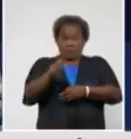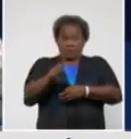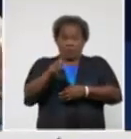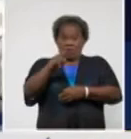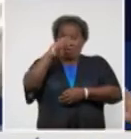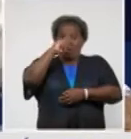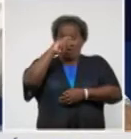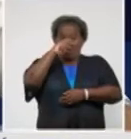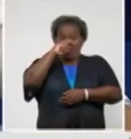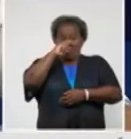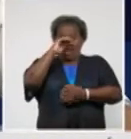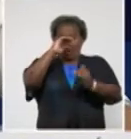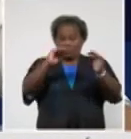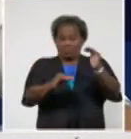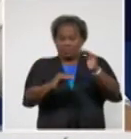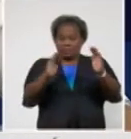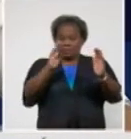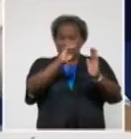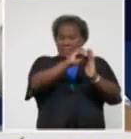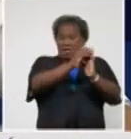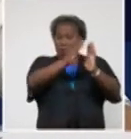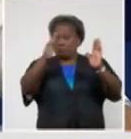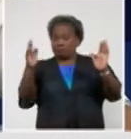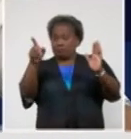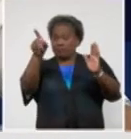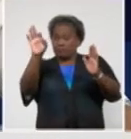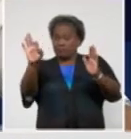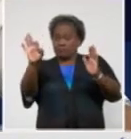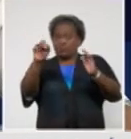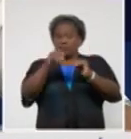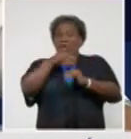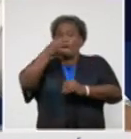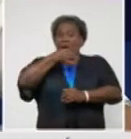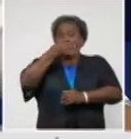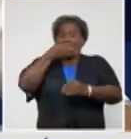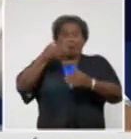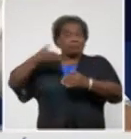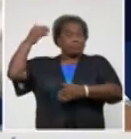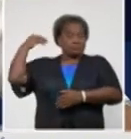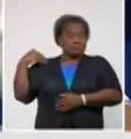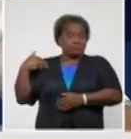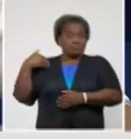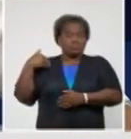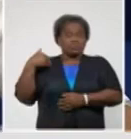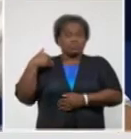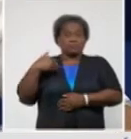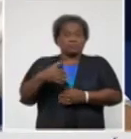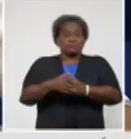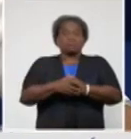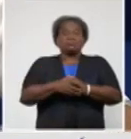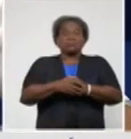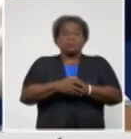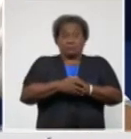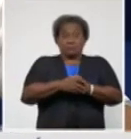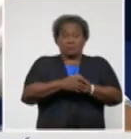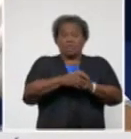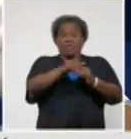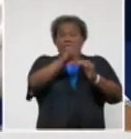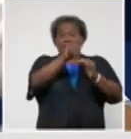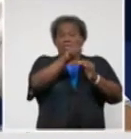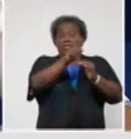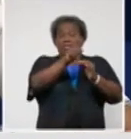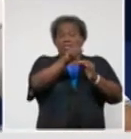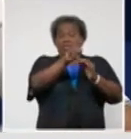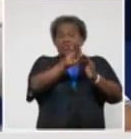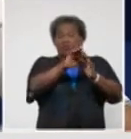age. 10 cases are between 40 and 59, and 5 are over the age of